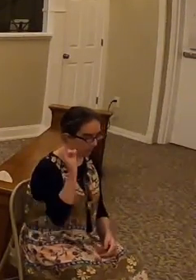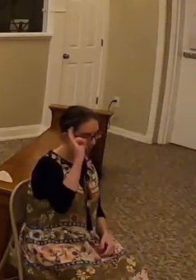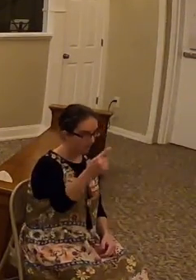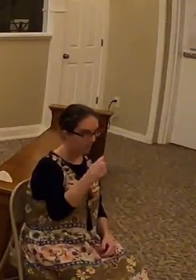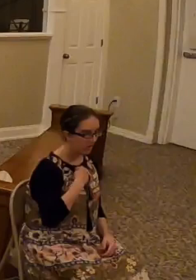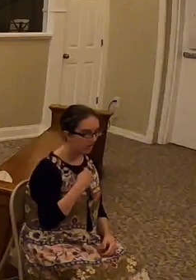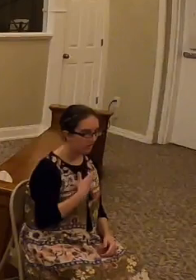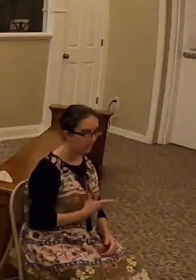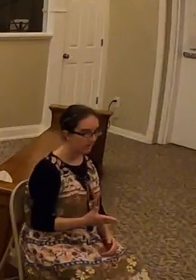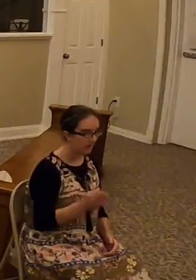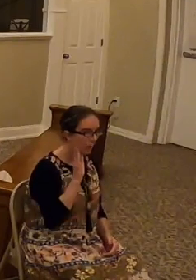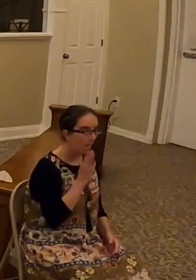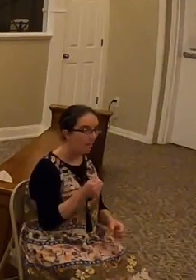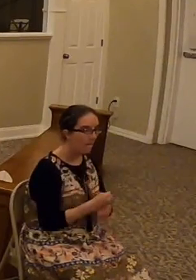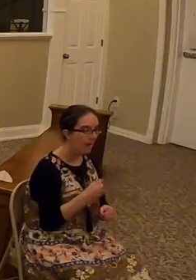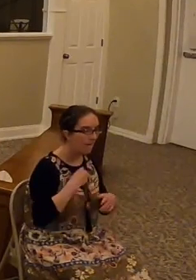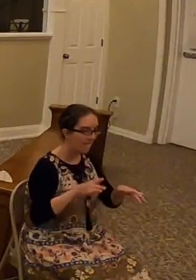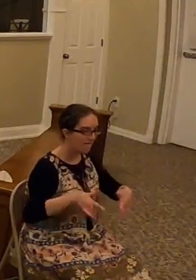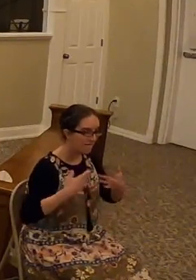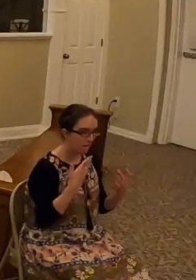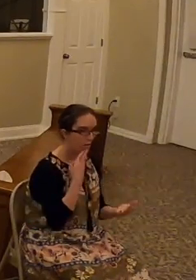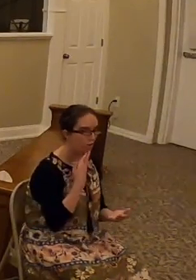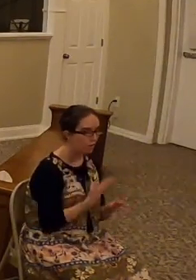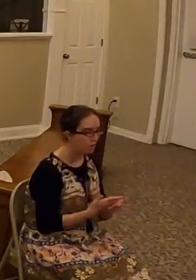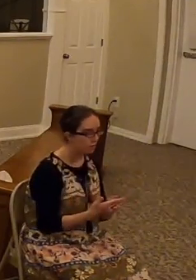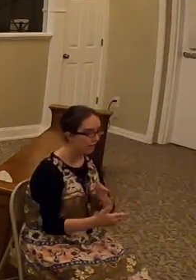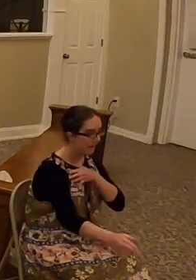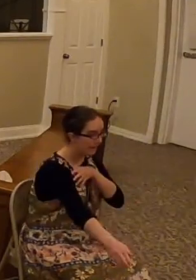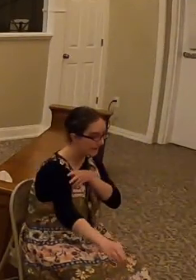Preach me something that will make me feel good.